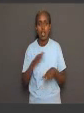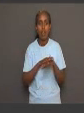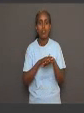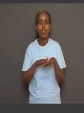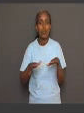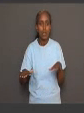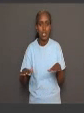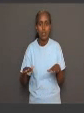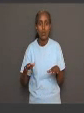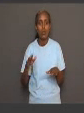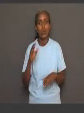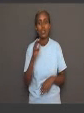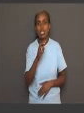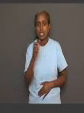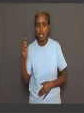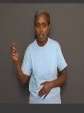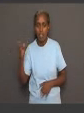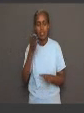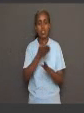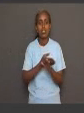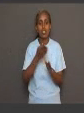right side of the line.